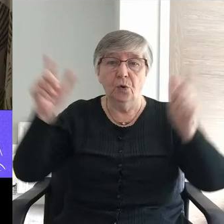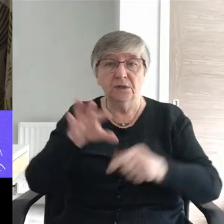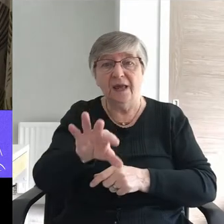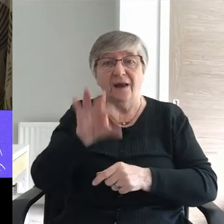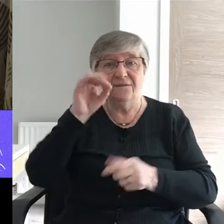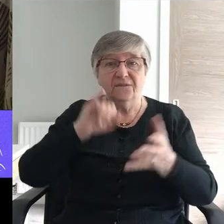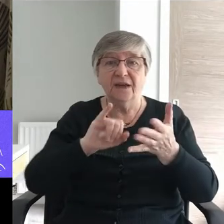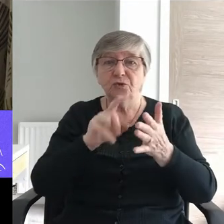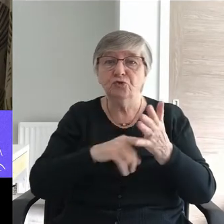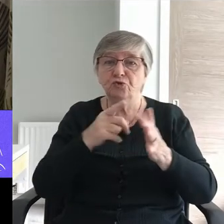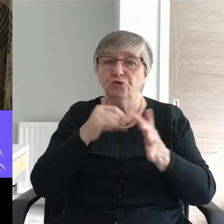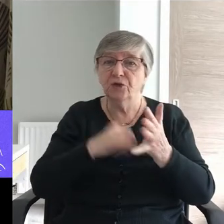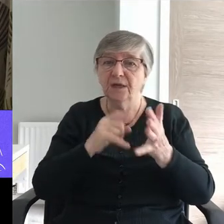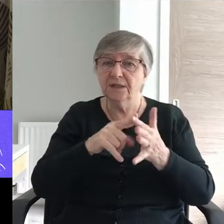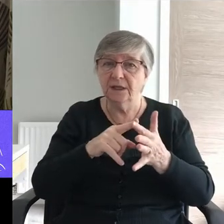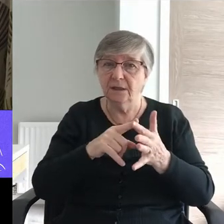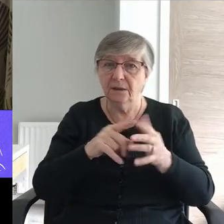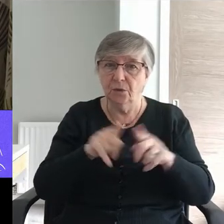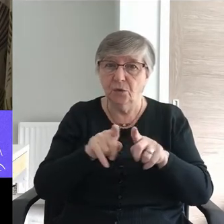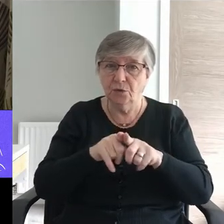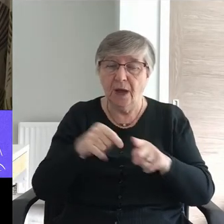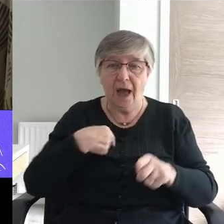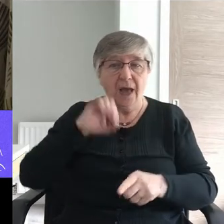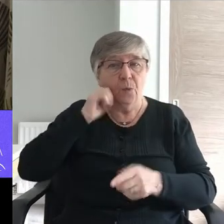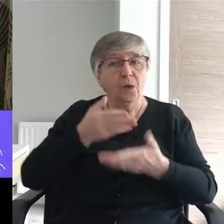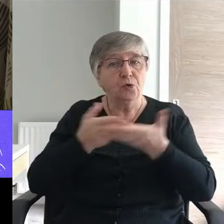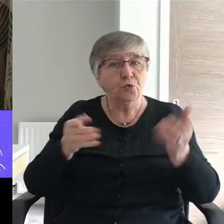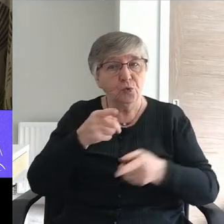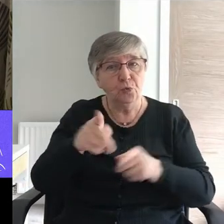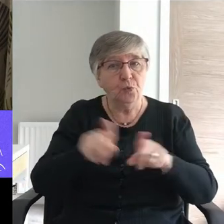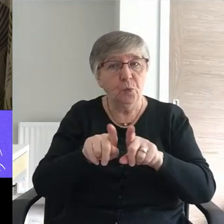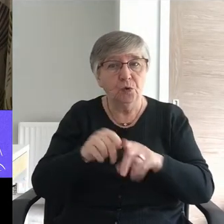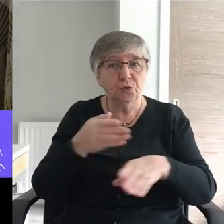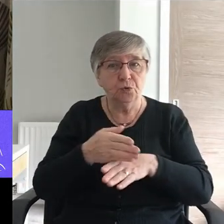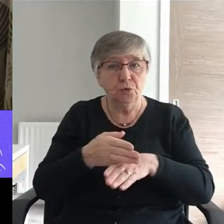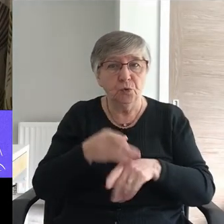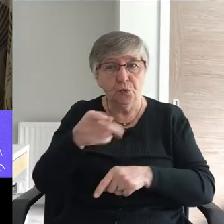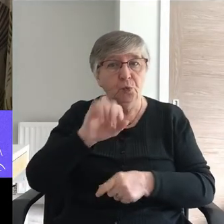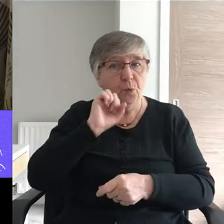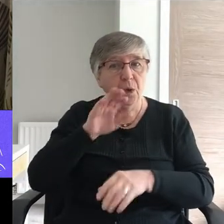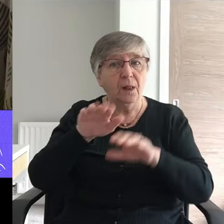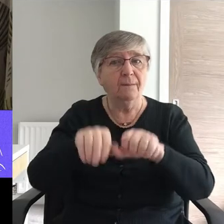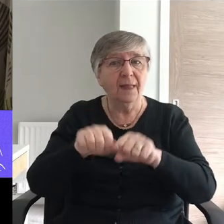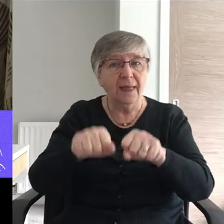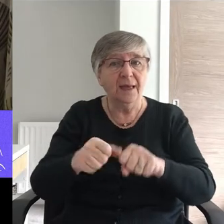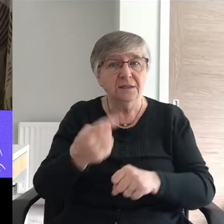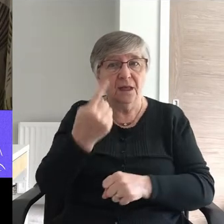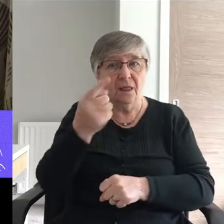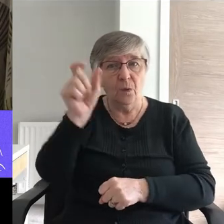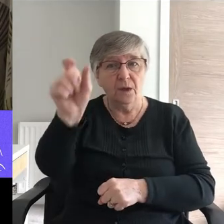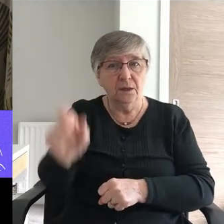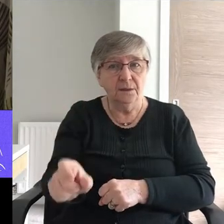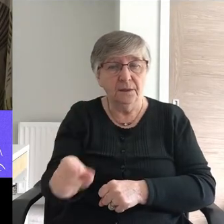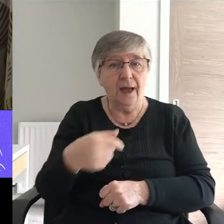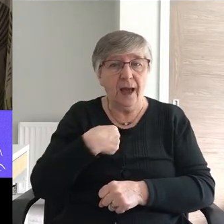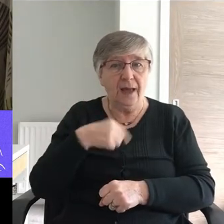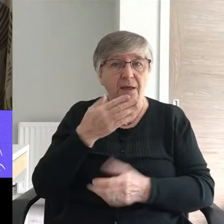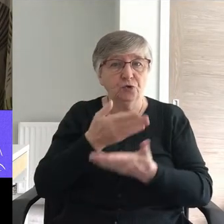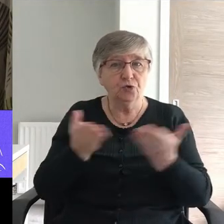to the sacrifice and I will show you what to do. You are to anoint for me the one I indicate."